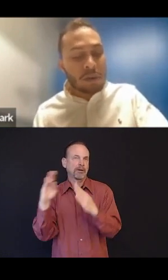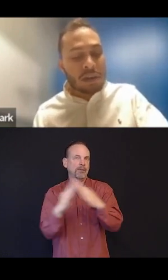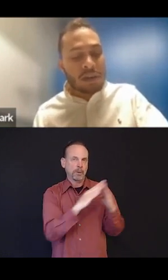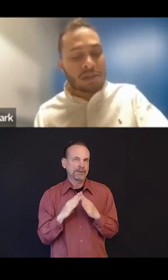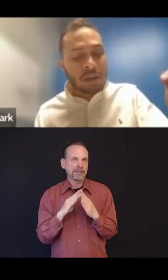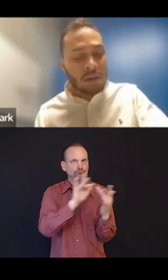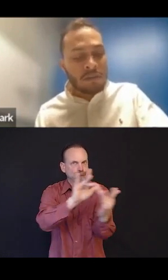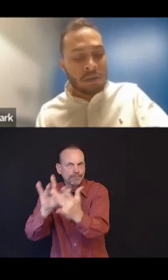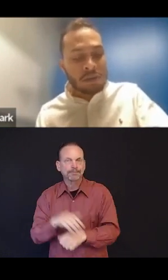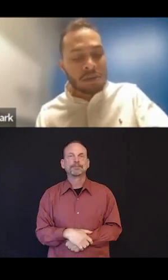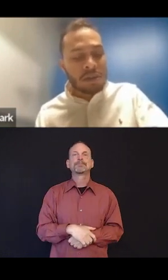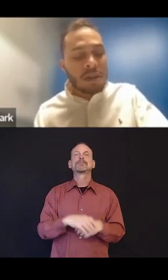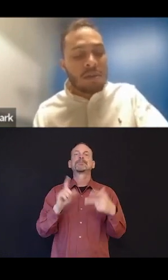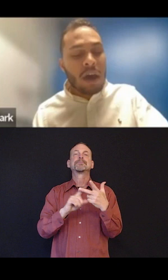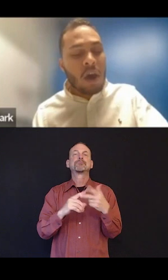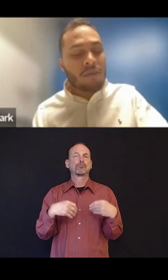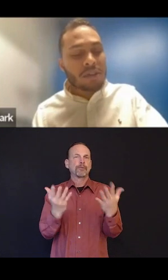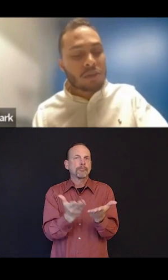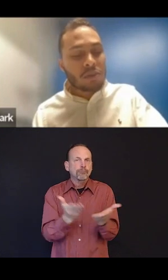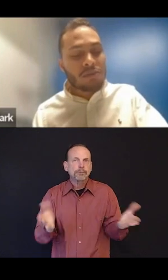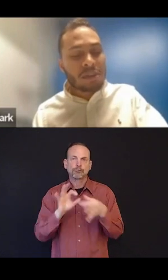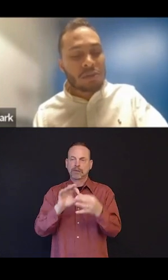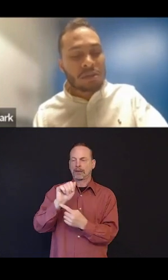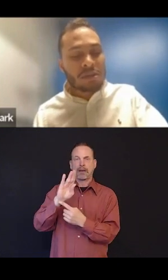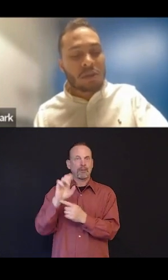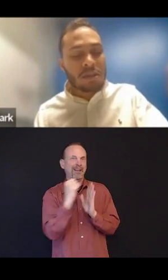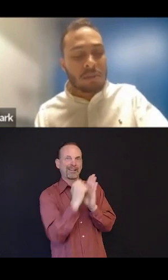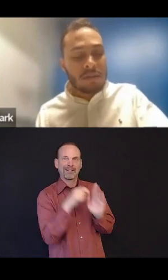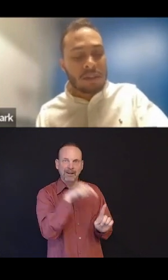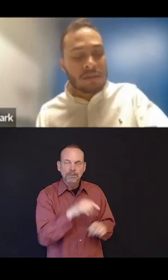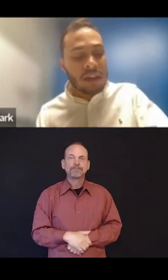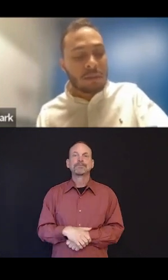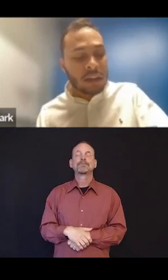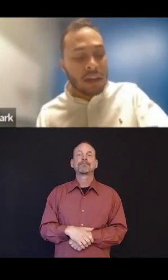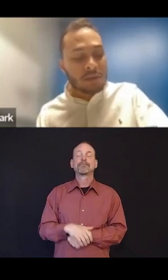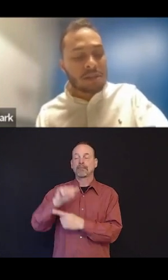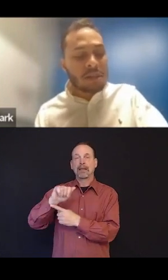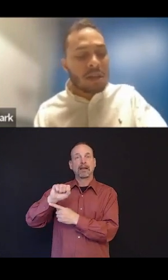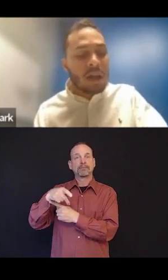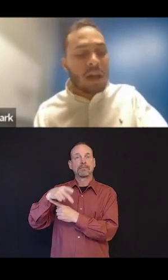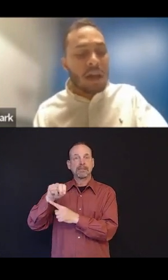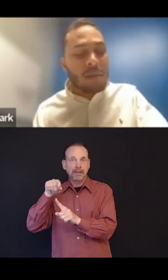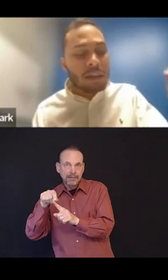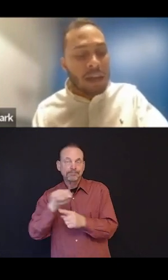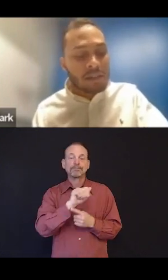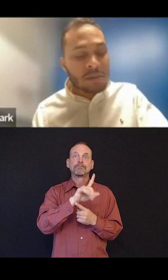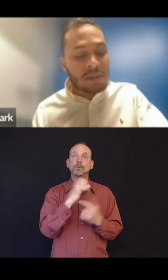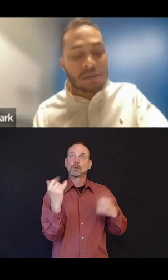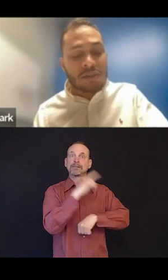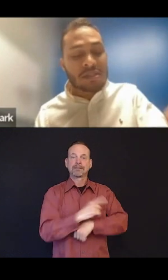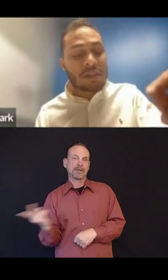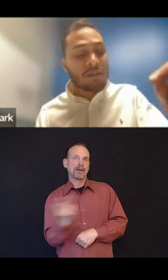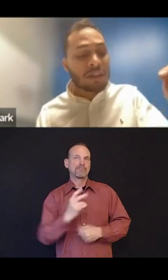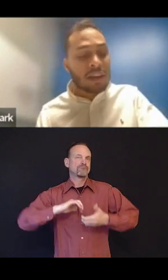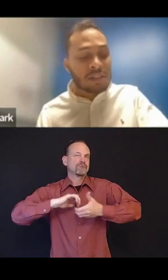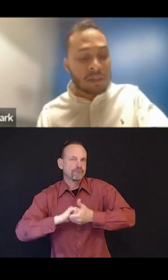more independent and secure futures by offering tools and resources on the benefits of ABLE accounts. ABLE accounts can be